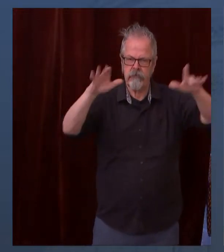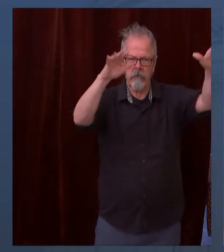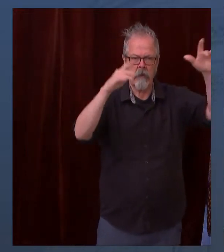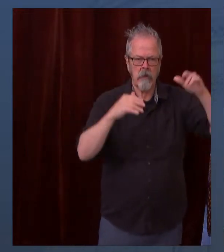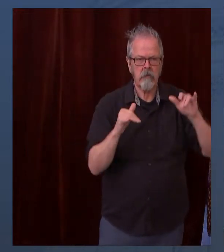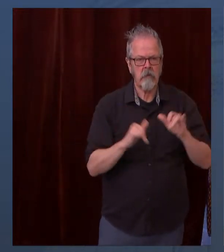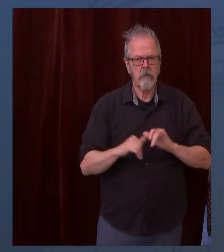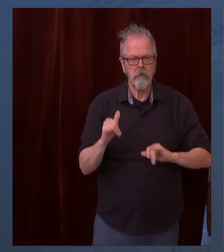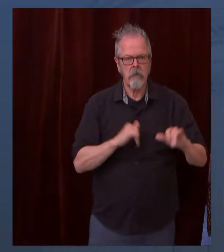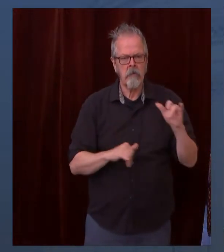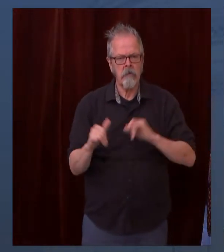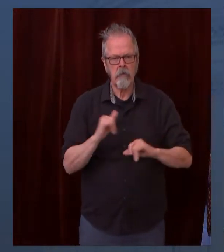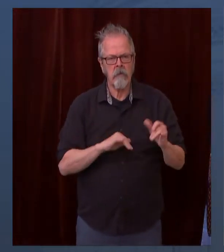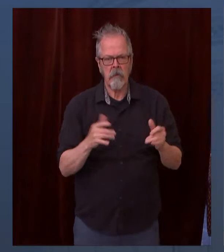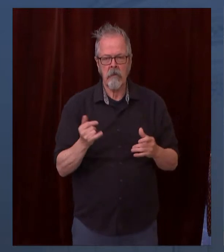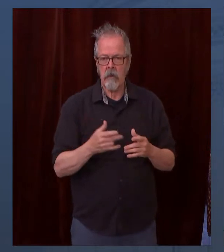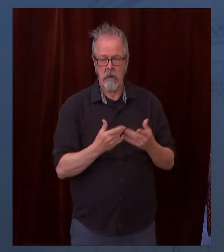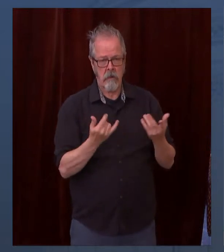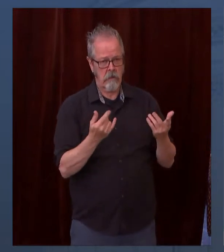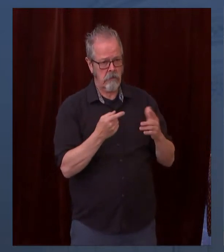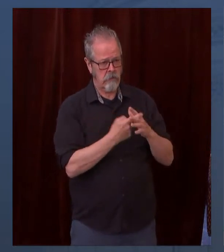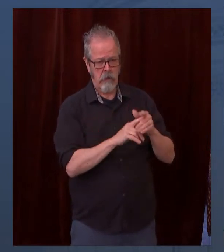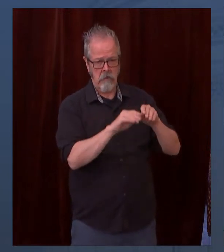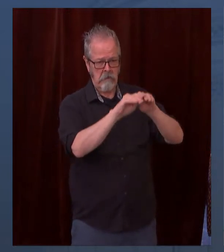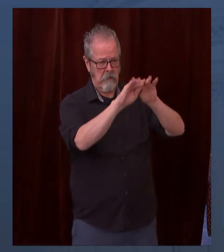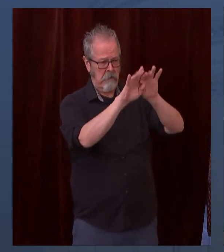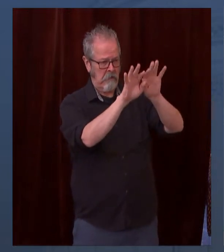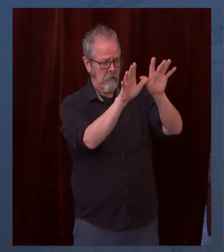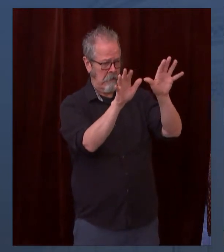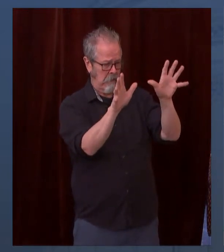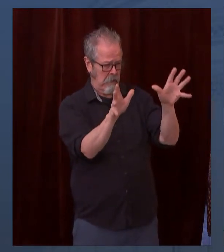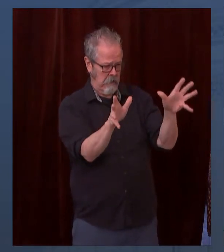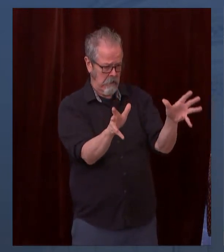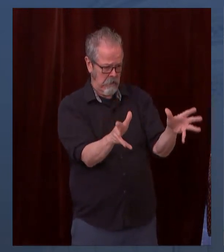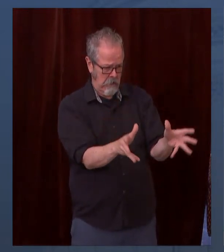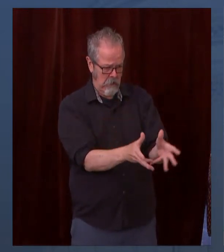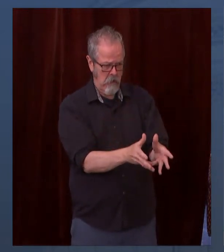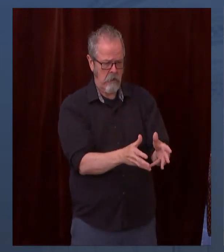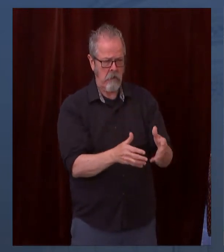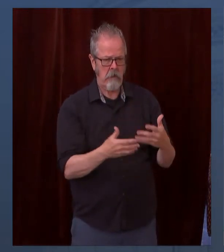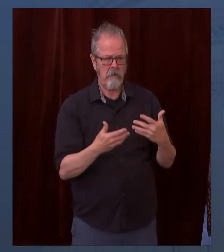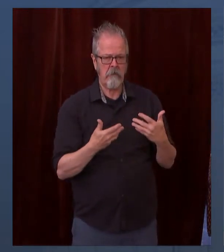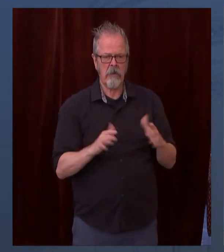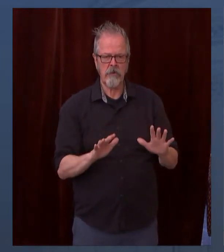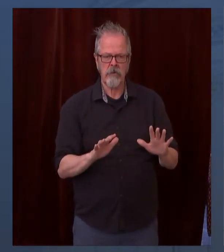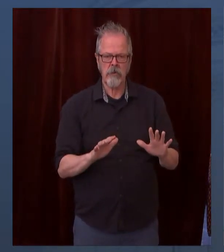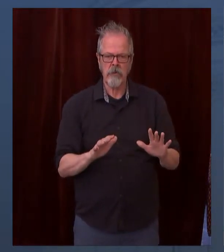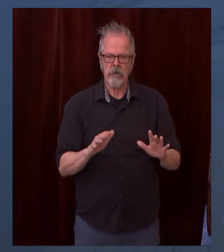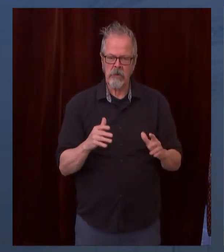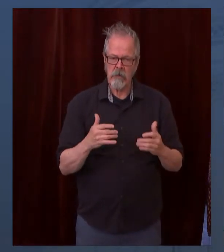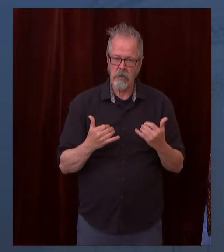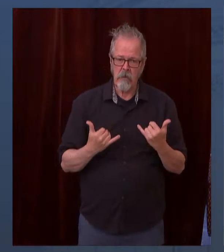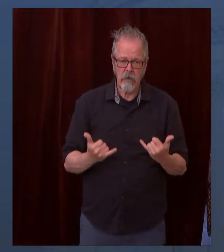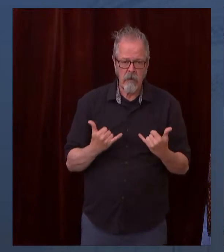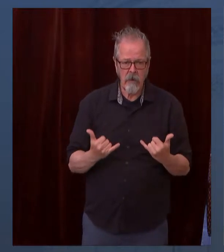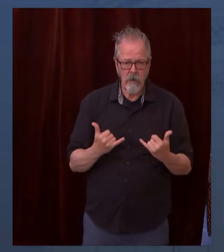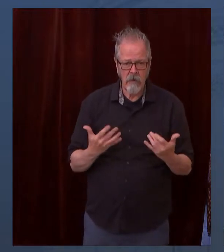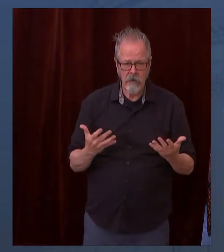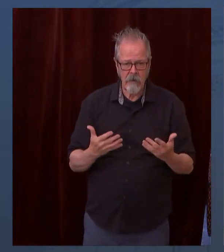most transmittable variant being the dominant variant at the moment, and unfortunately increasing quite